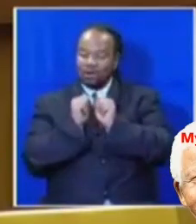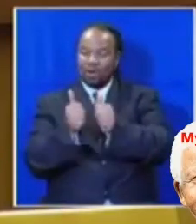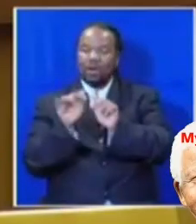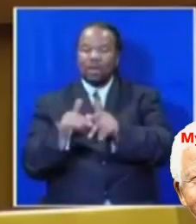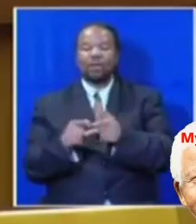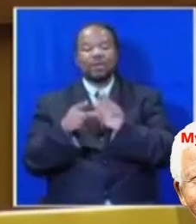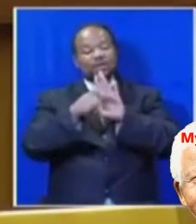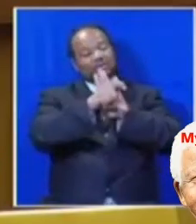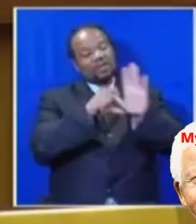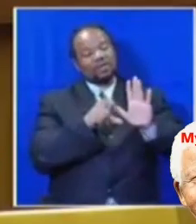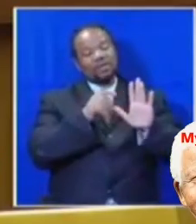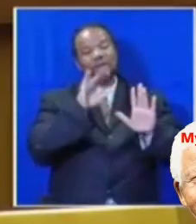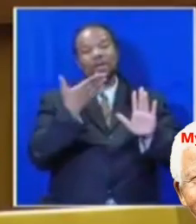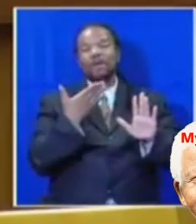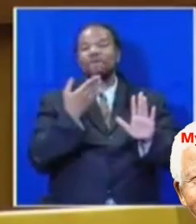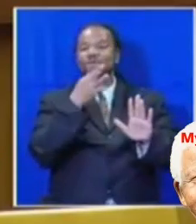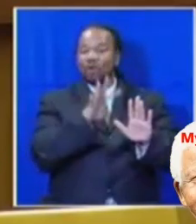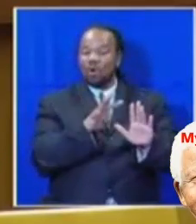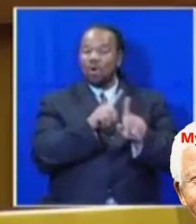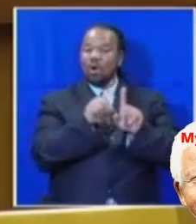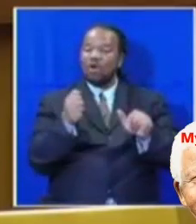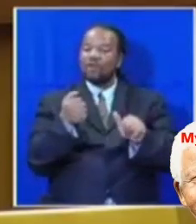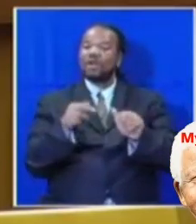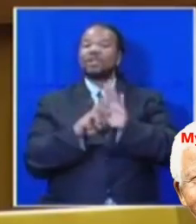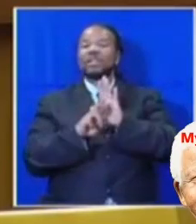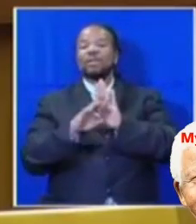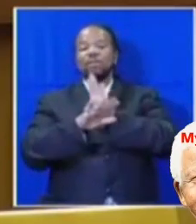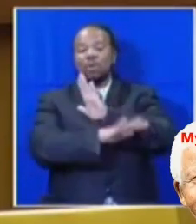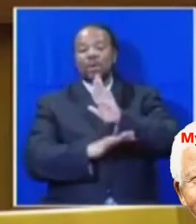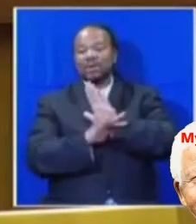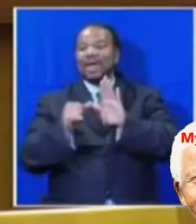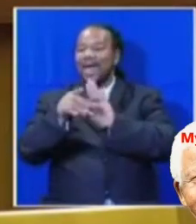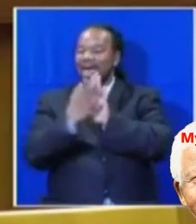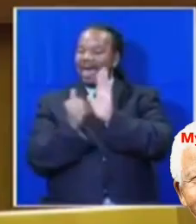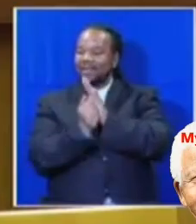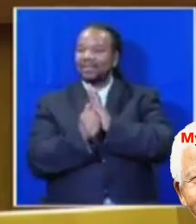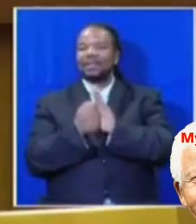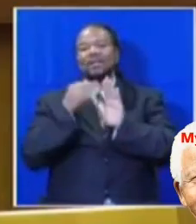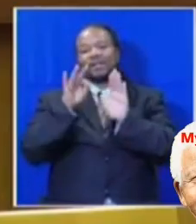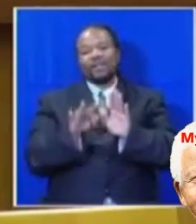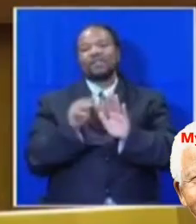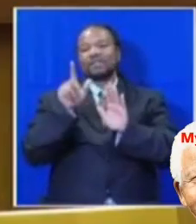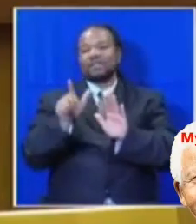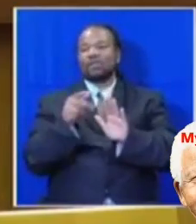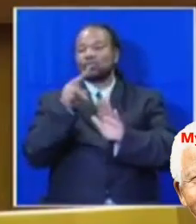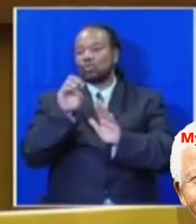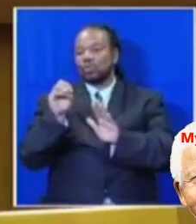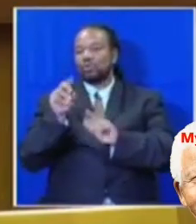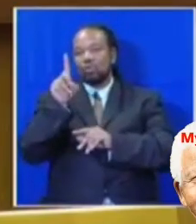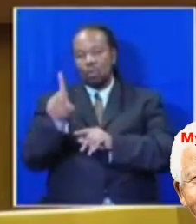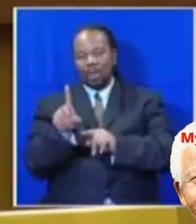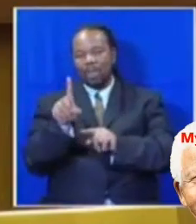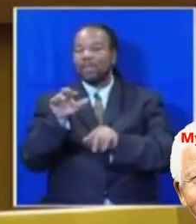the Diplomatic Immunities and Privileges Act, Act number 37 of 2001, specifically incorporates